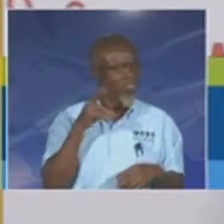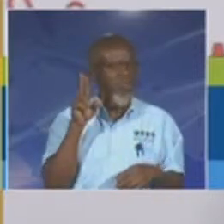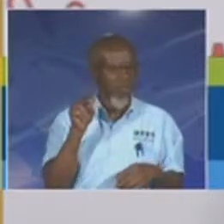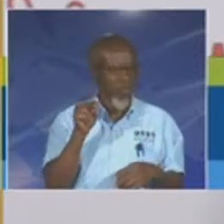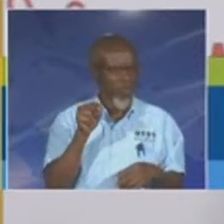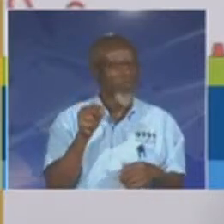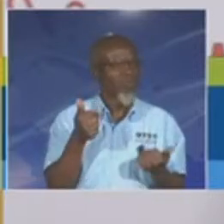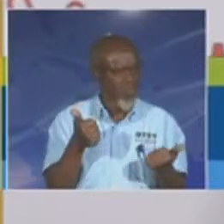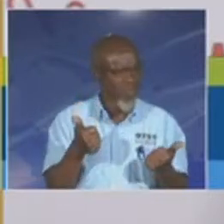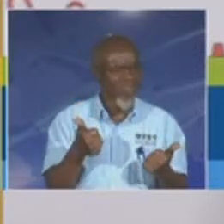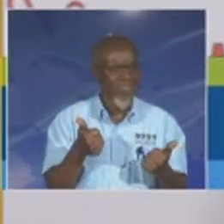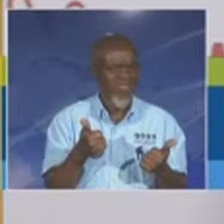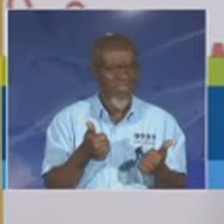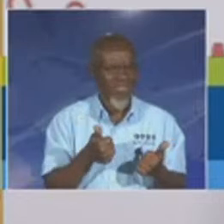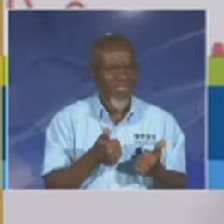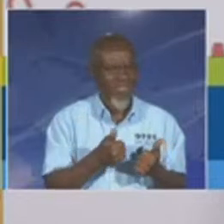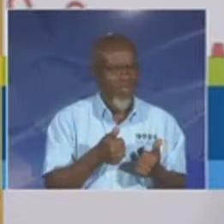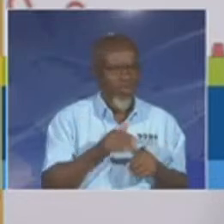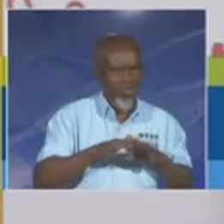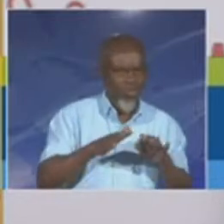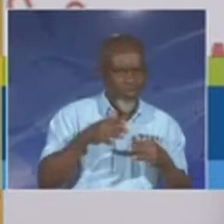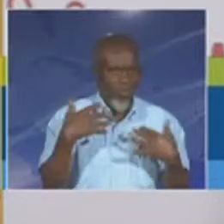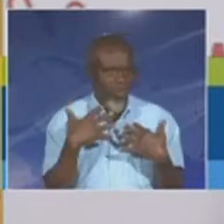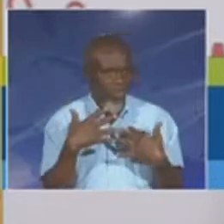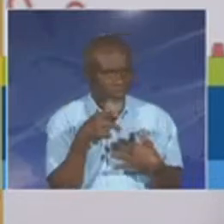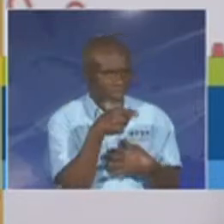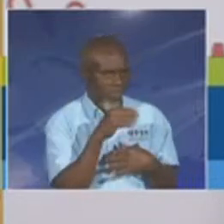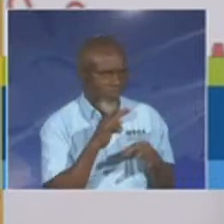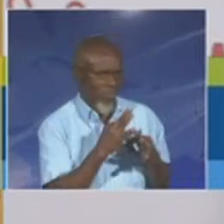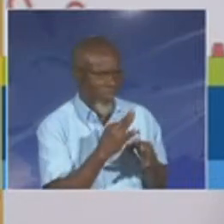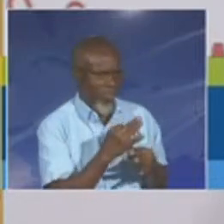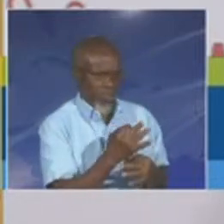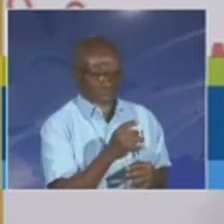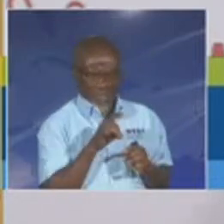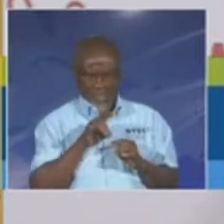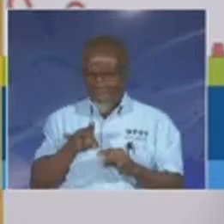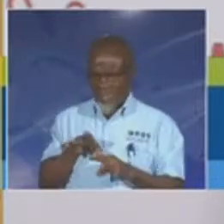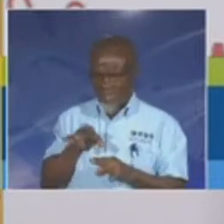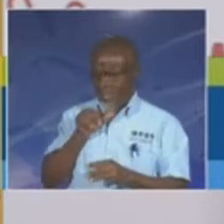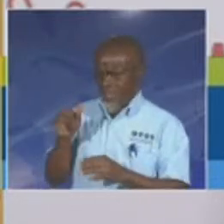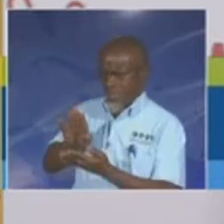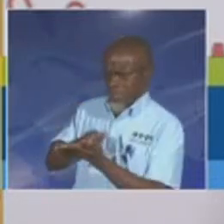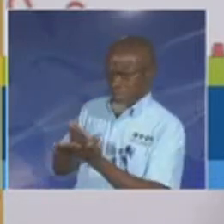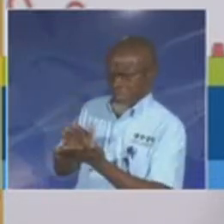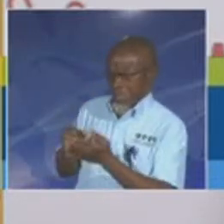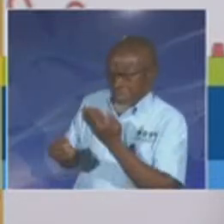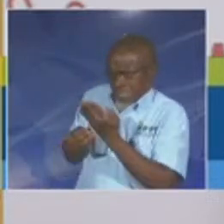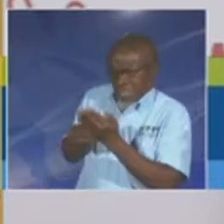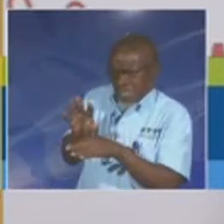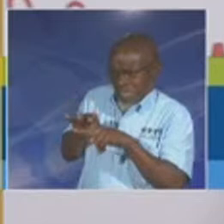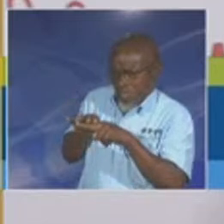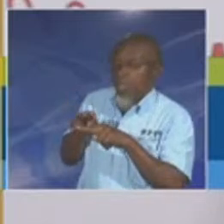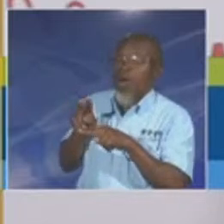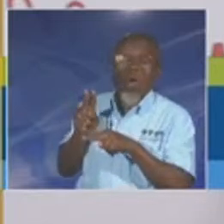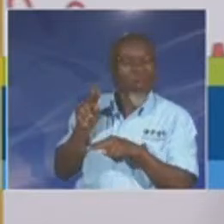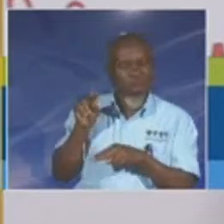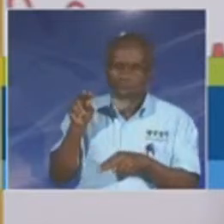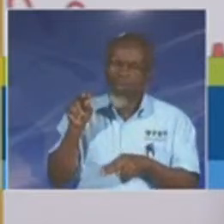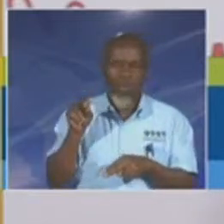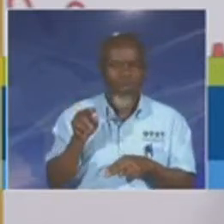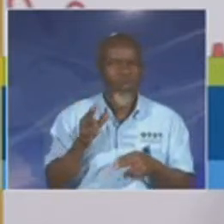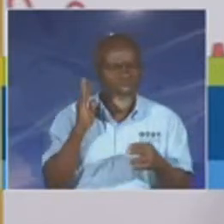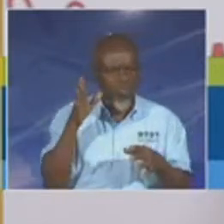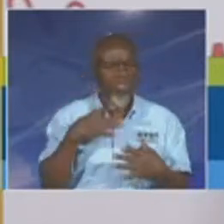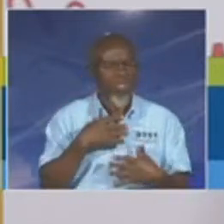be afraid that your family will, reject you and not want to eat the food, because sometimes you put less and the food tastes just as good because you're putting all the good stuff like your